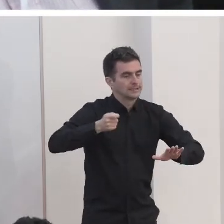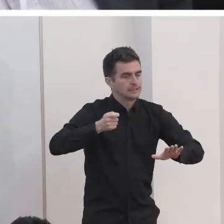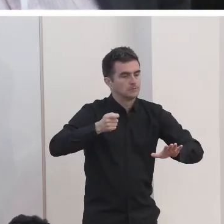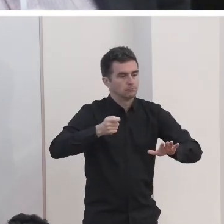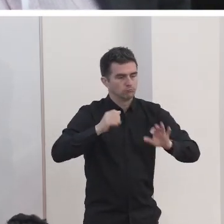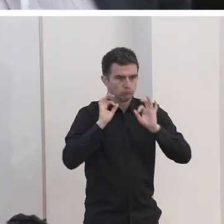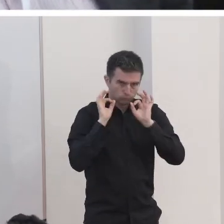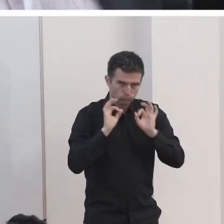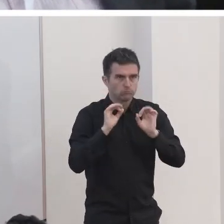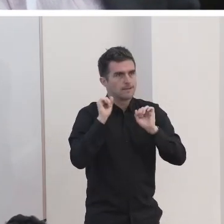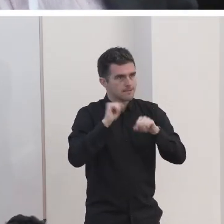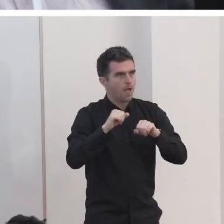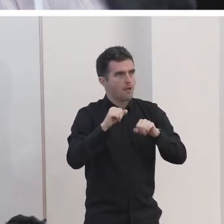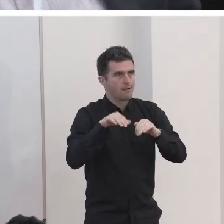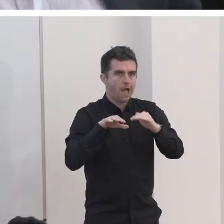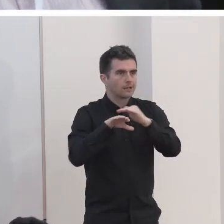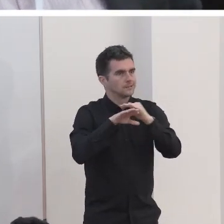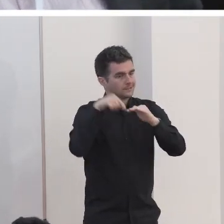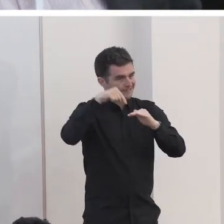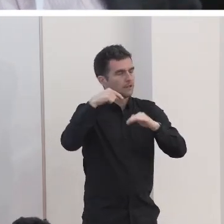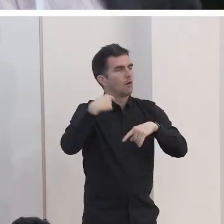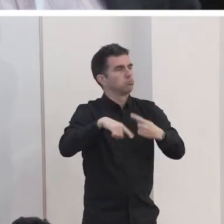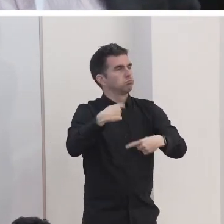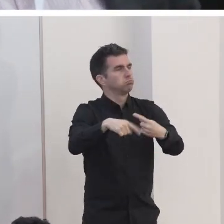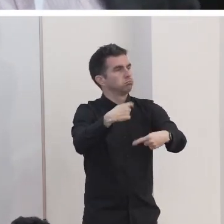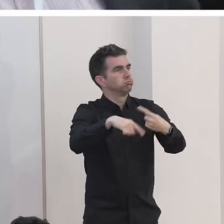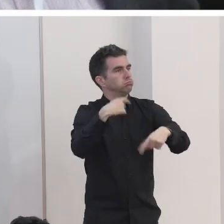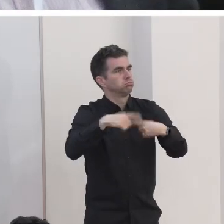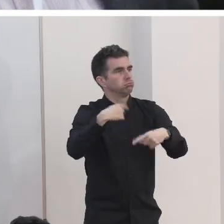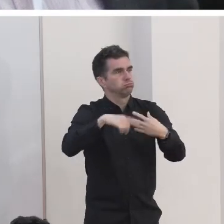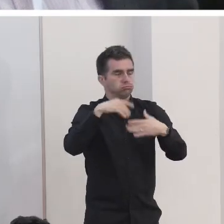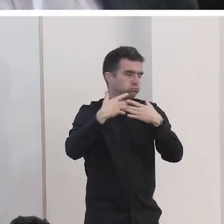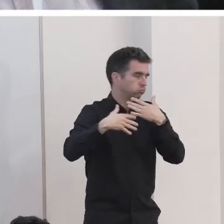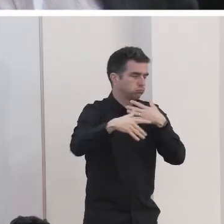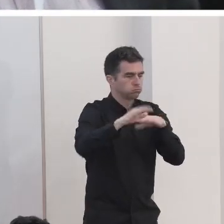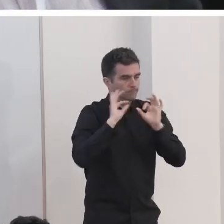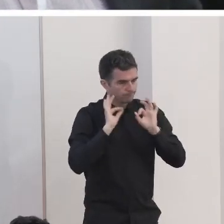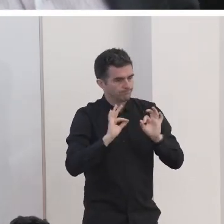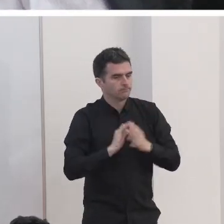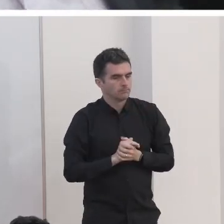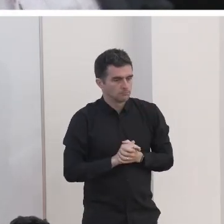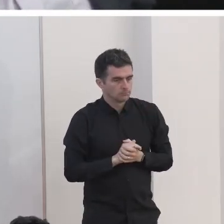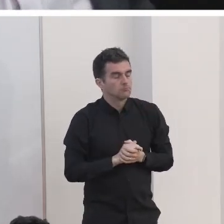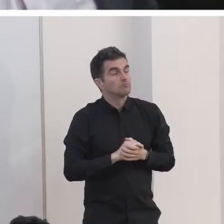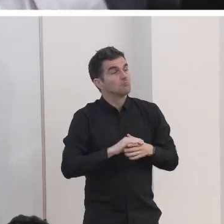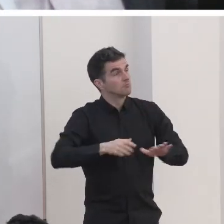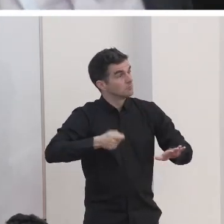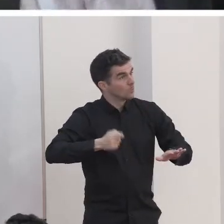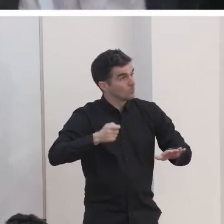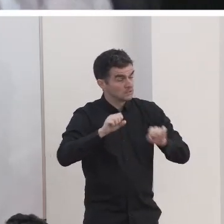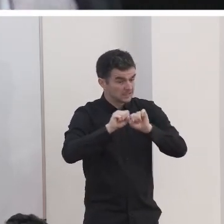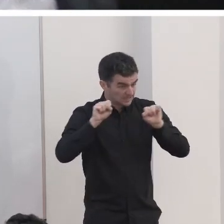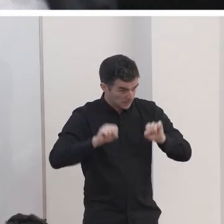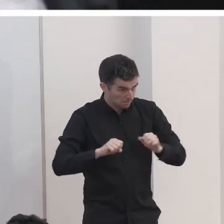have what they call the localization that is taking place. Most of our functions